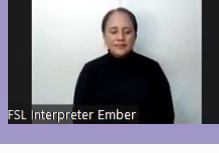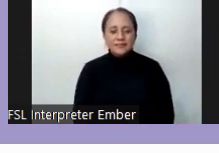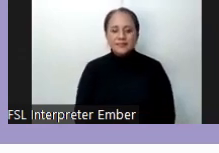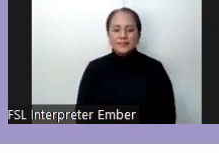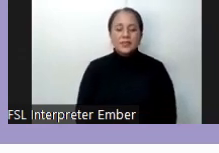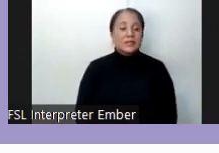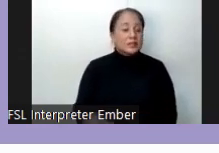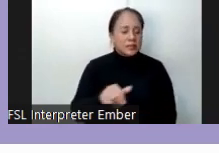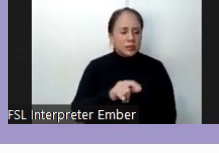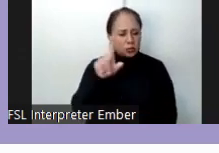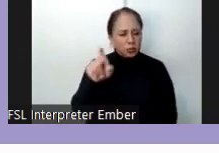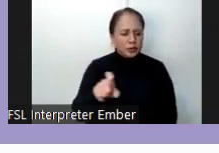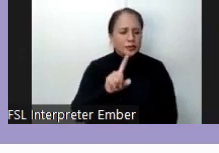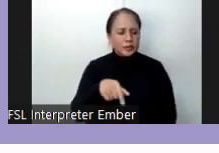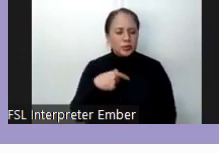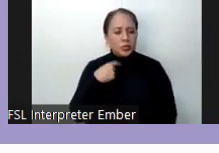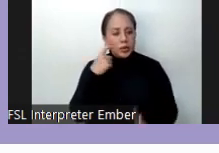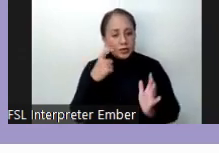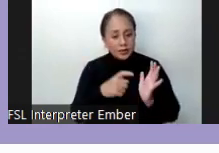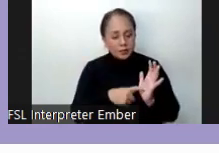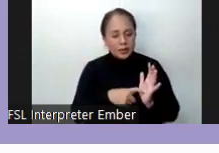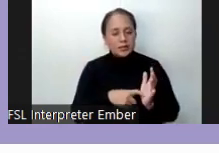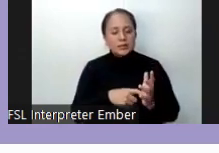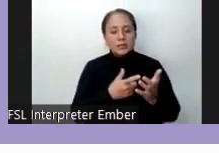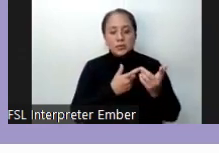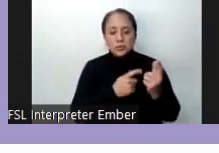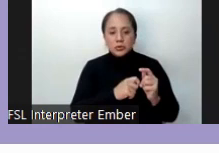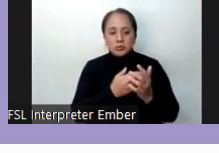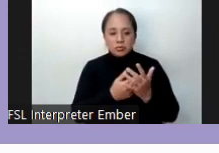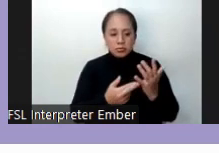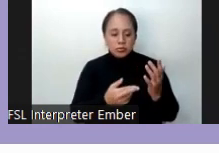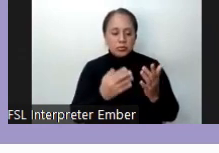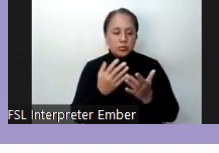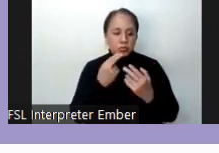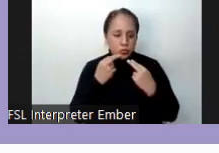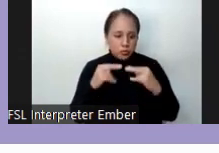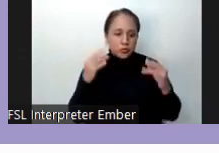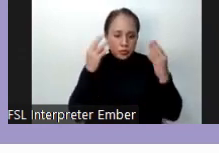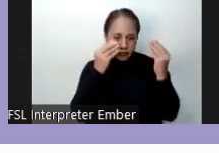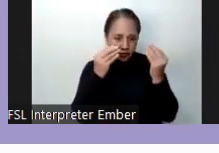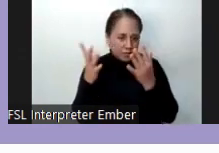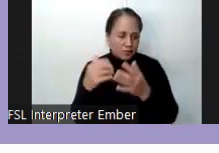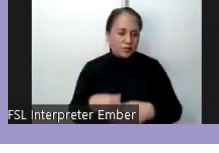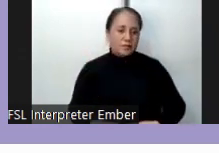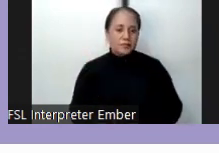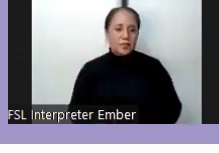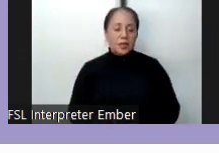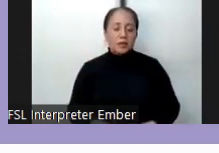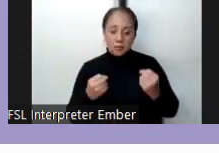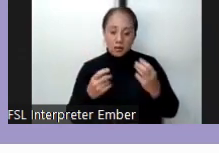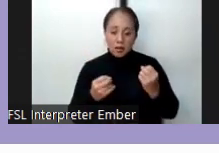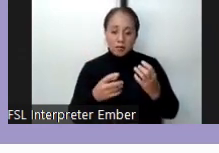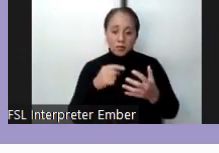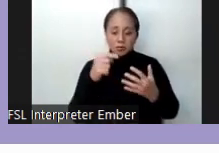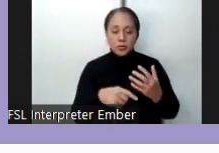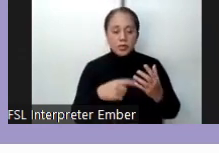We also asked the respondents to identify their trusted sources of news and information. Majority of those